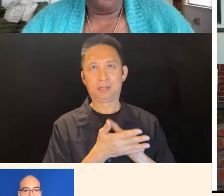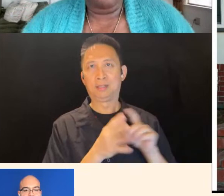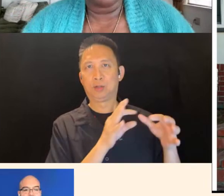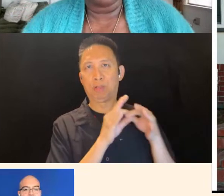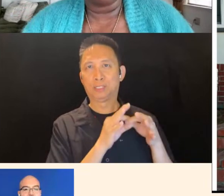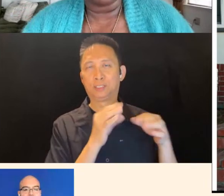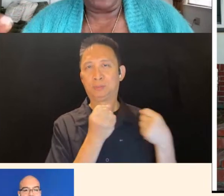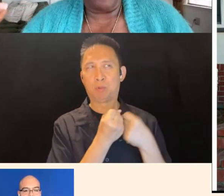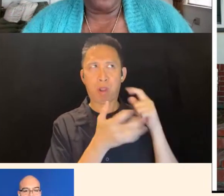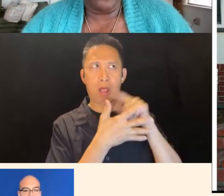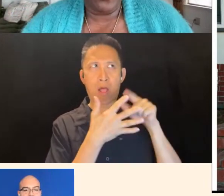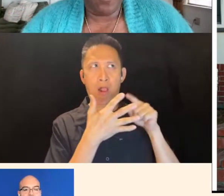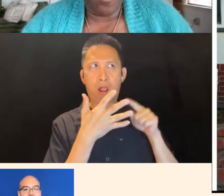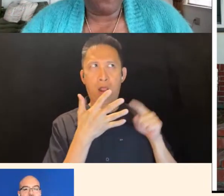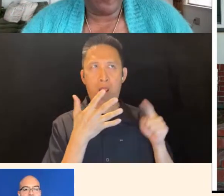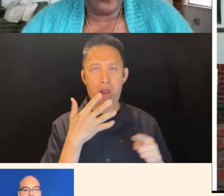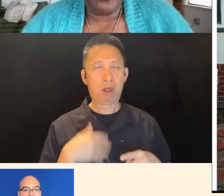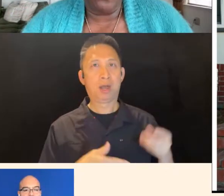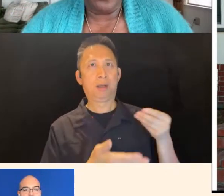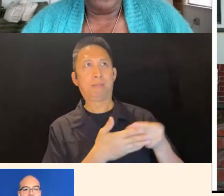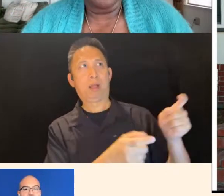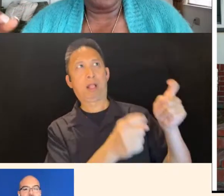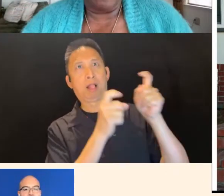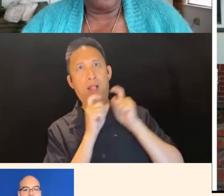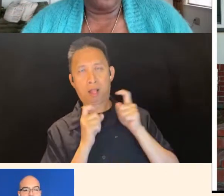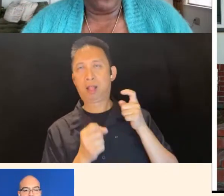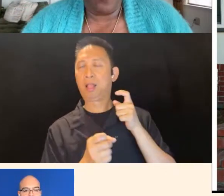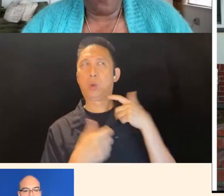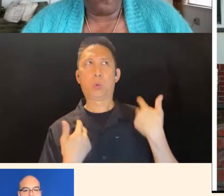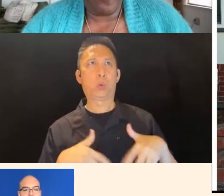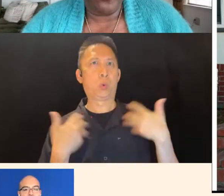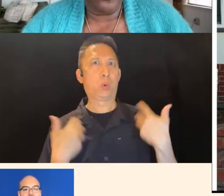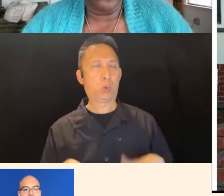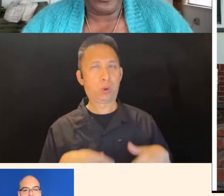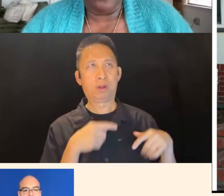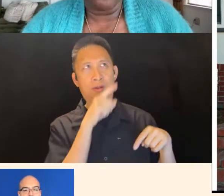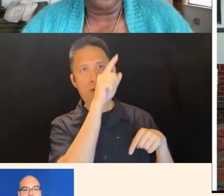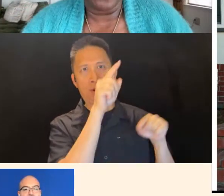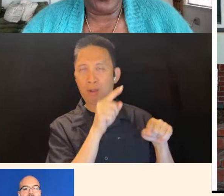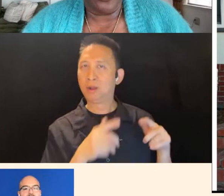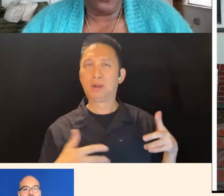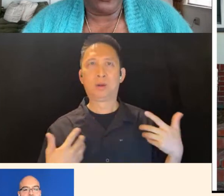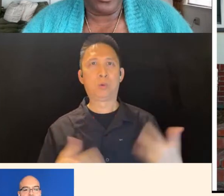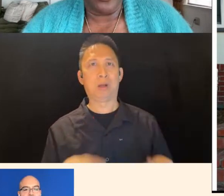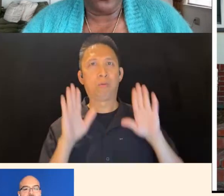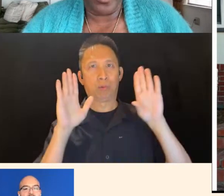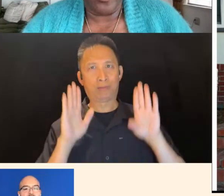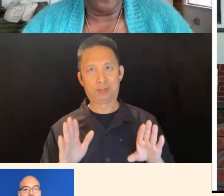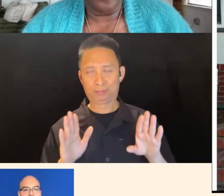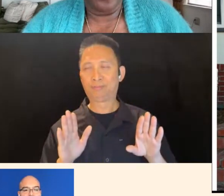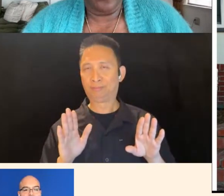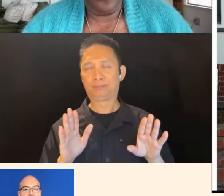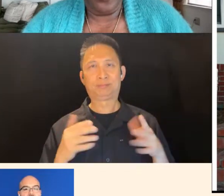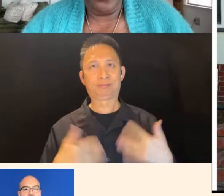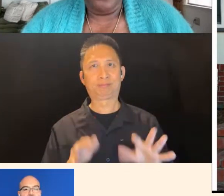support. We received capital support from the SELC and capital support from the Northern California Land Trust as